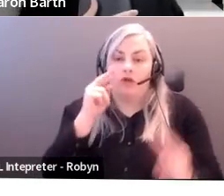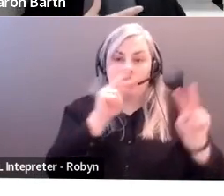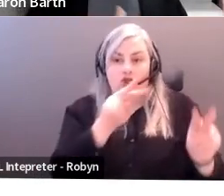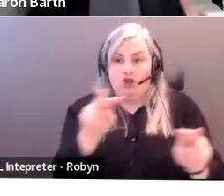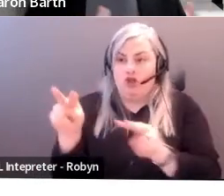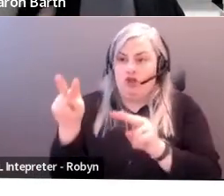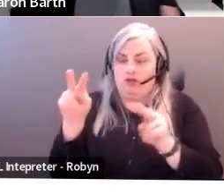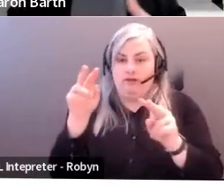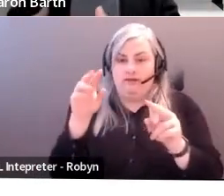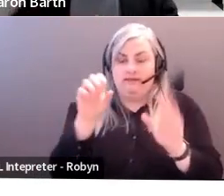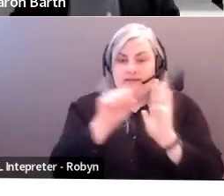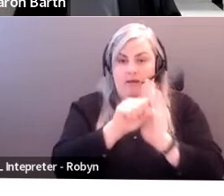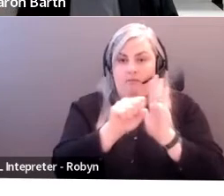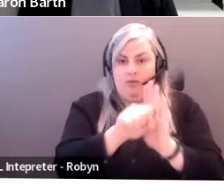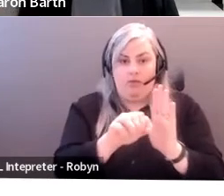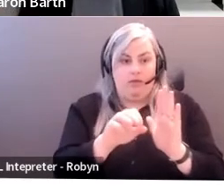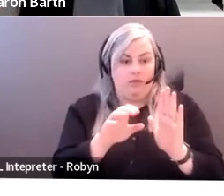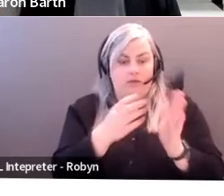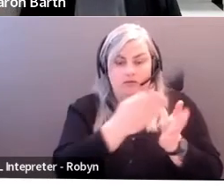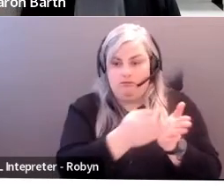going to see similarities across different